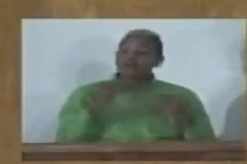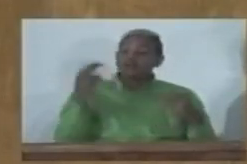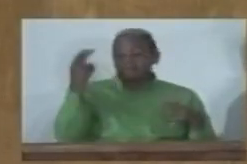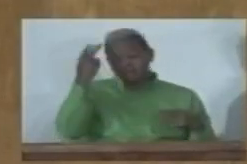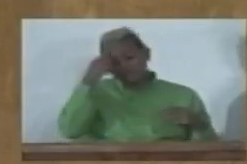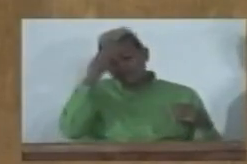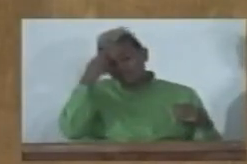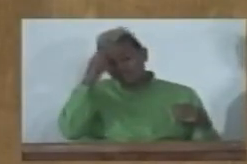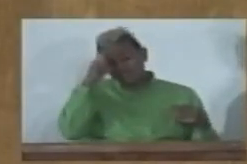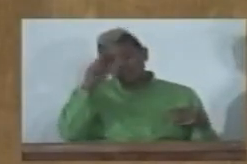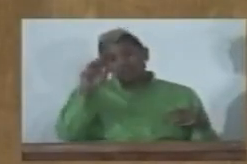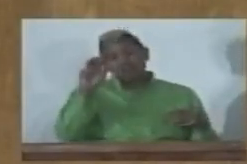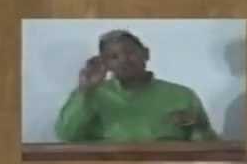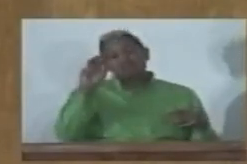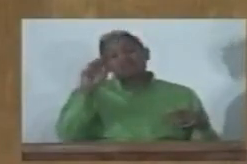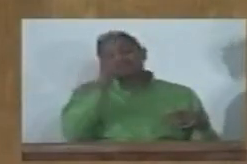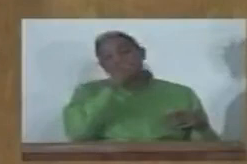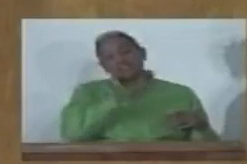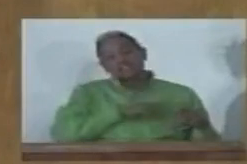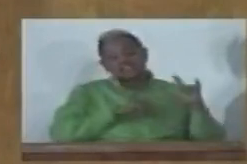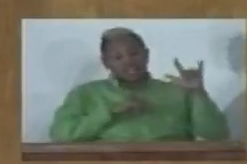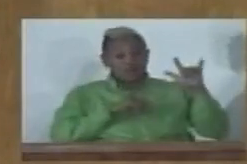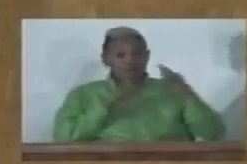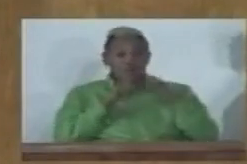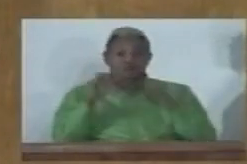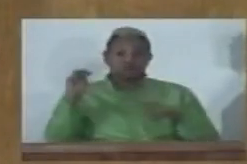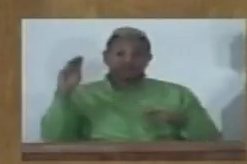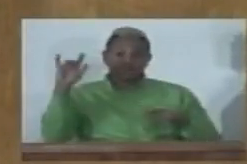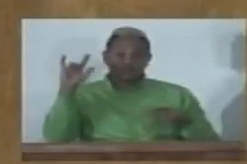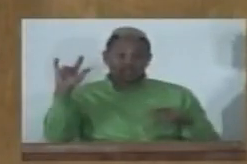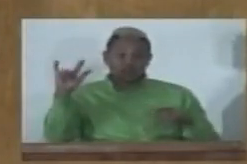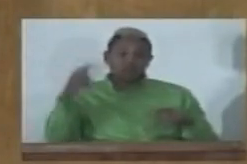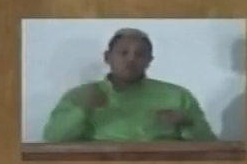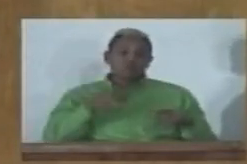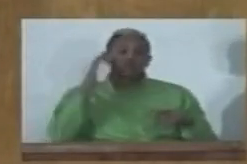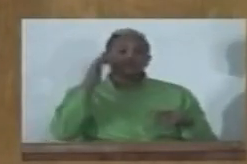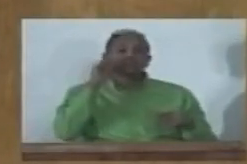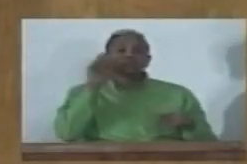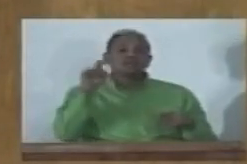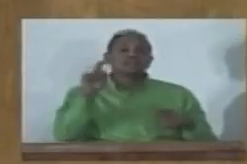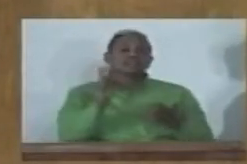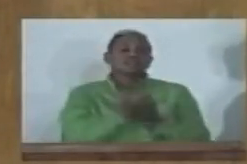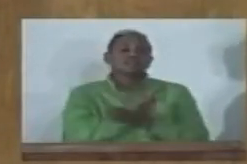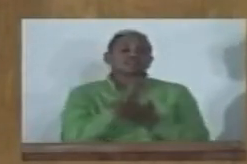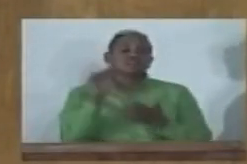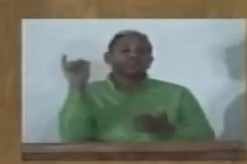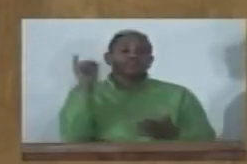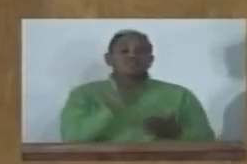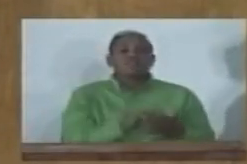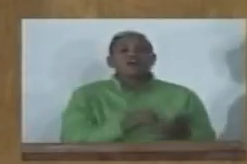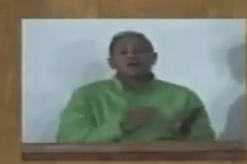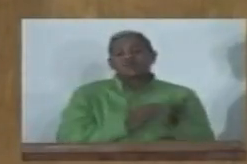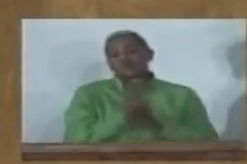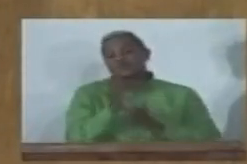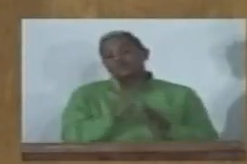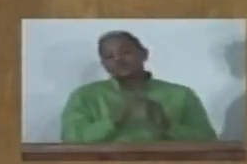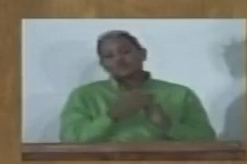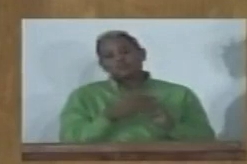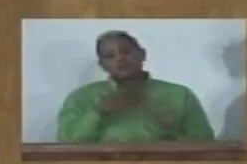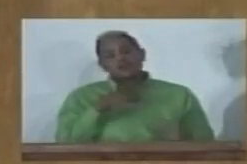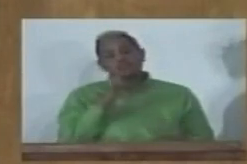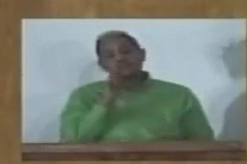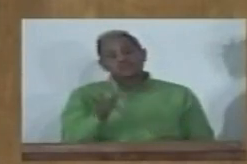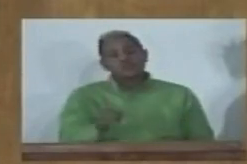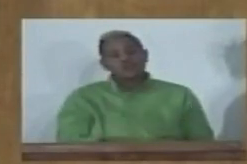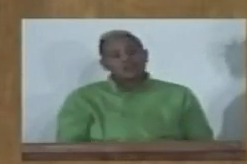have Norman Manley and Sangster, that we will not need visa to come to Jamaica. Sure.